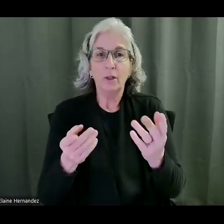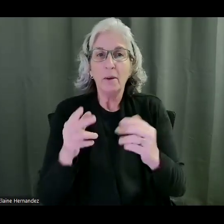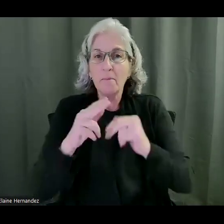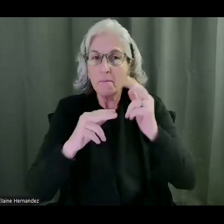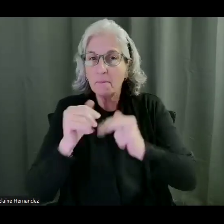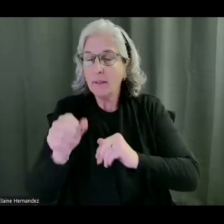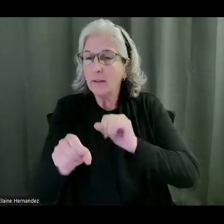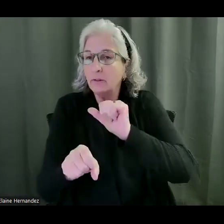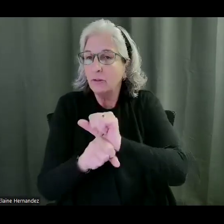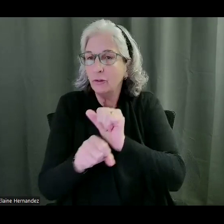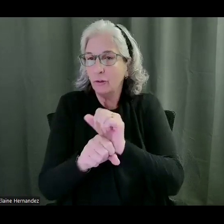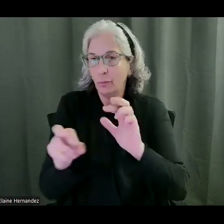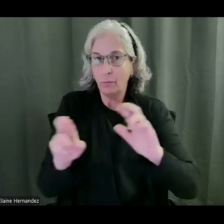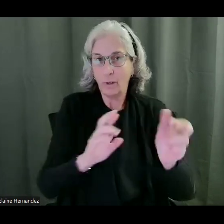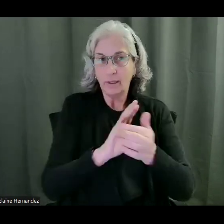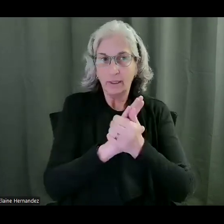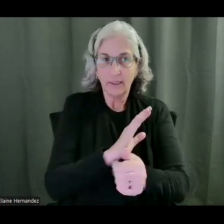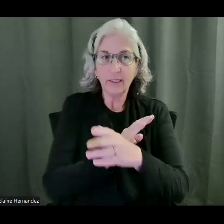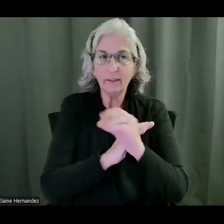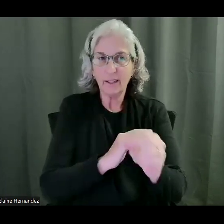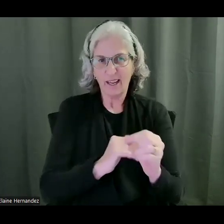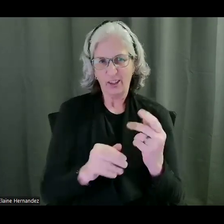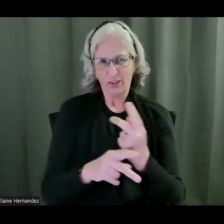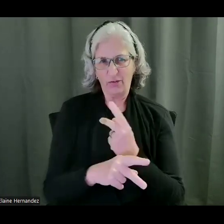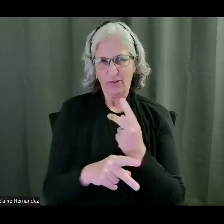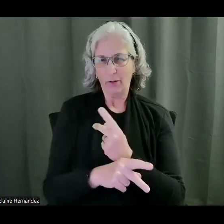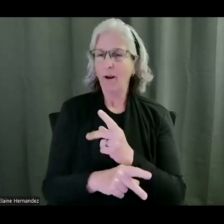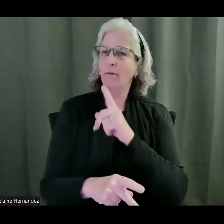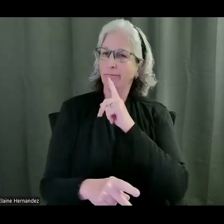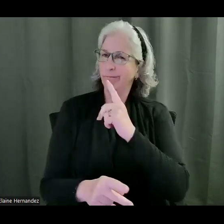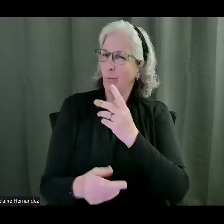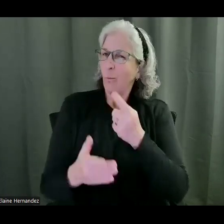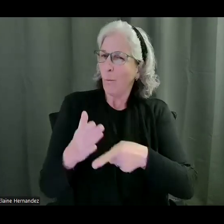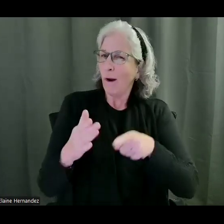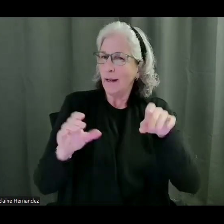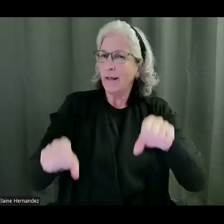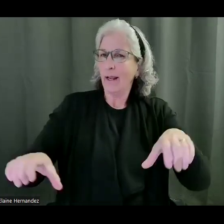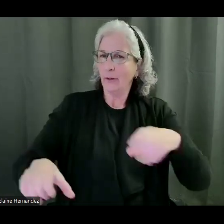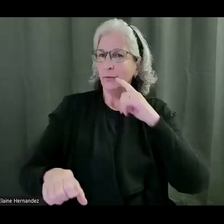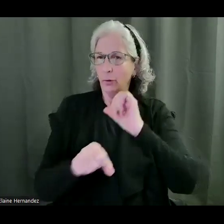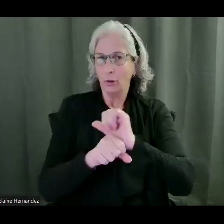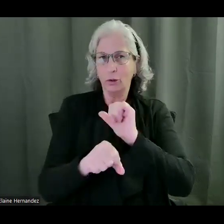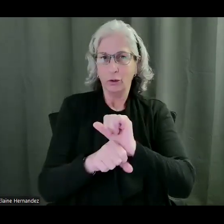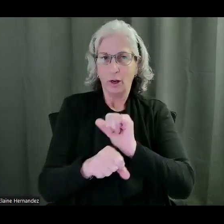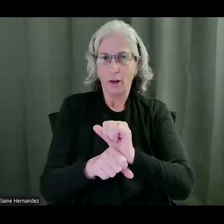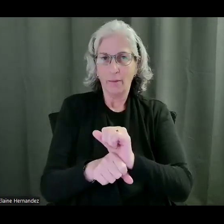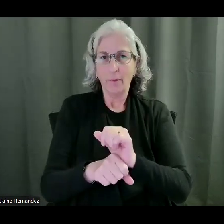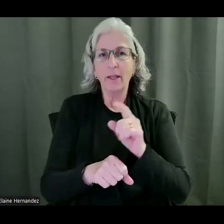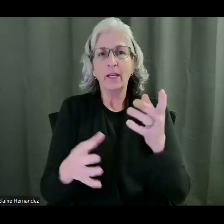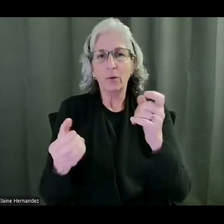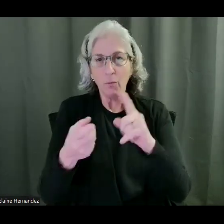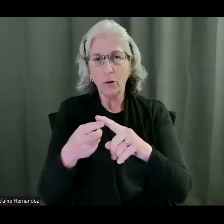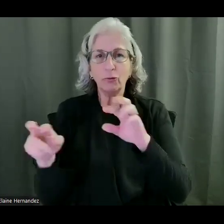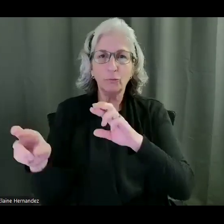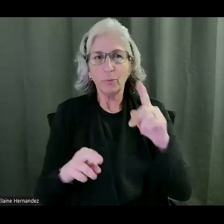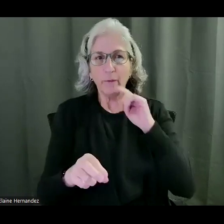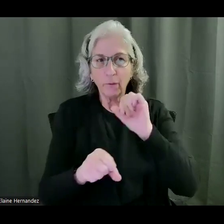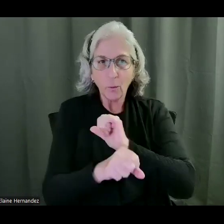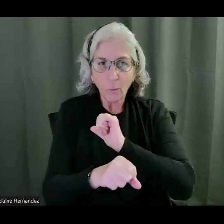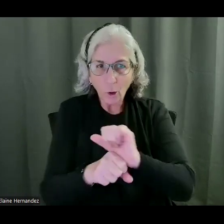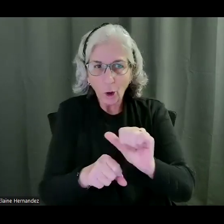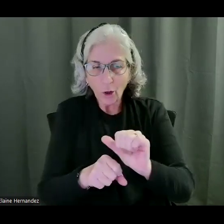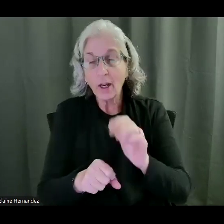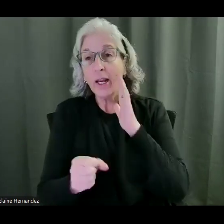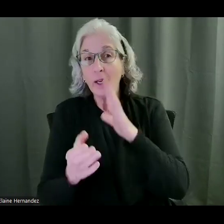options. To prepare for work, Ben will need to learn the following: how to navigate public transportation, how